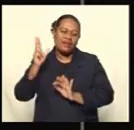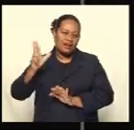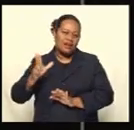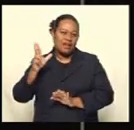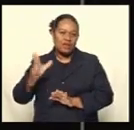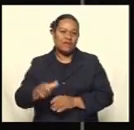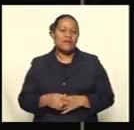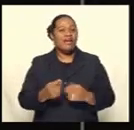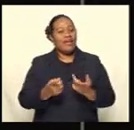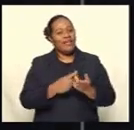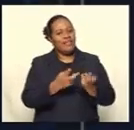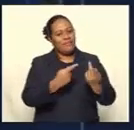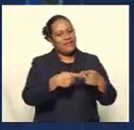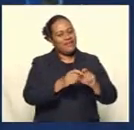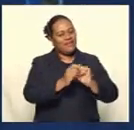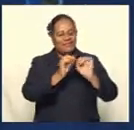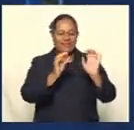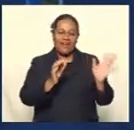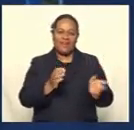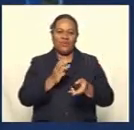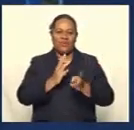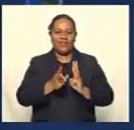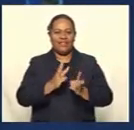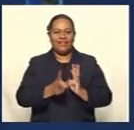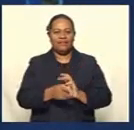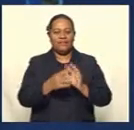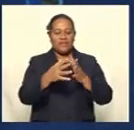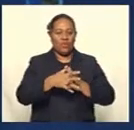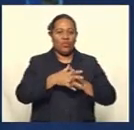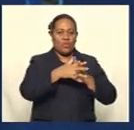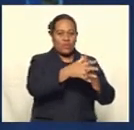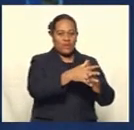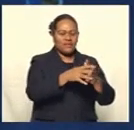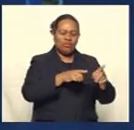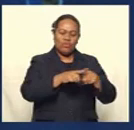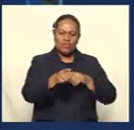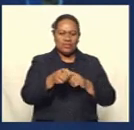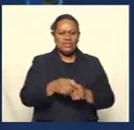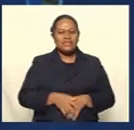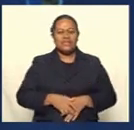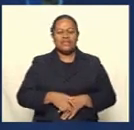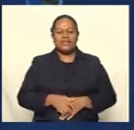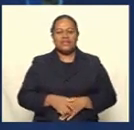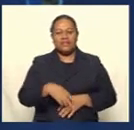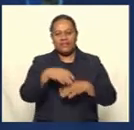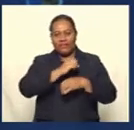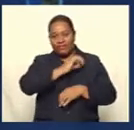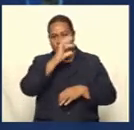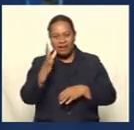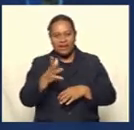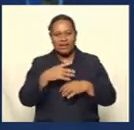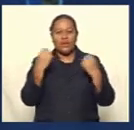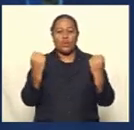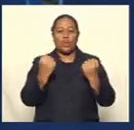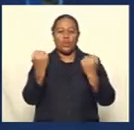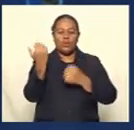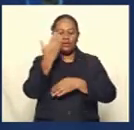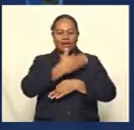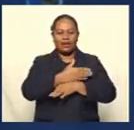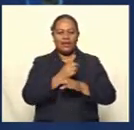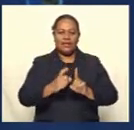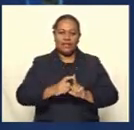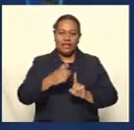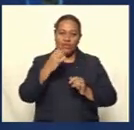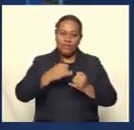fine elsewhere. In the west, mainly fine with cool nights. Eastwards from Pacific Harbour to